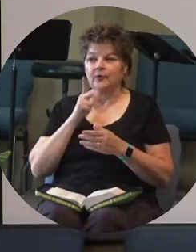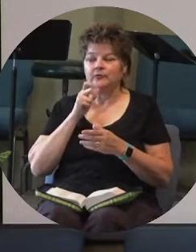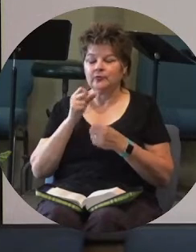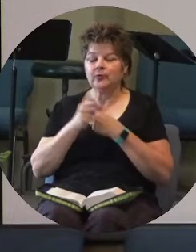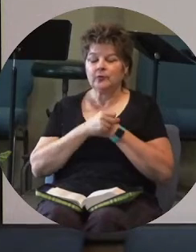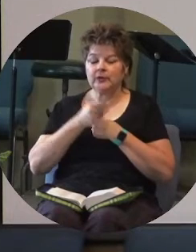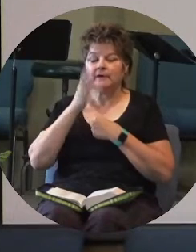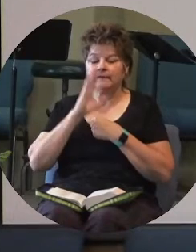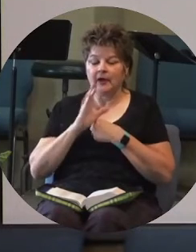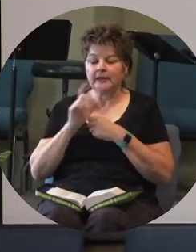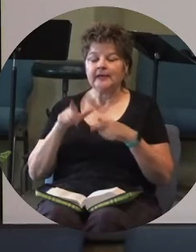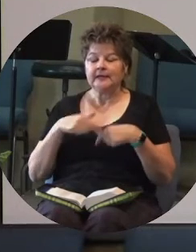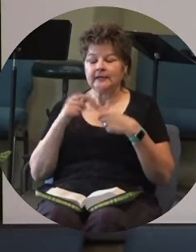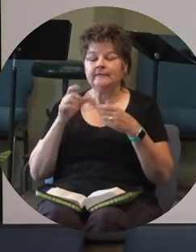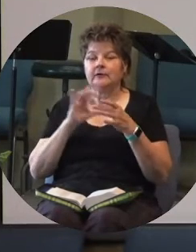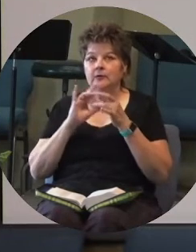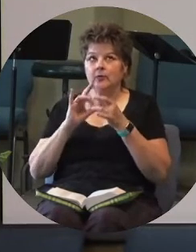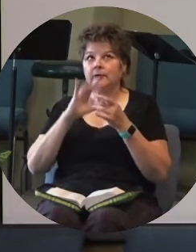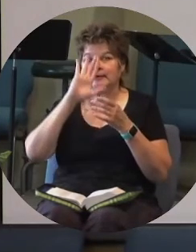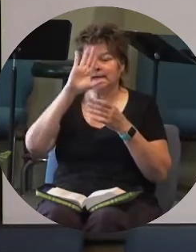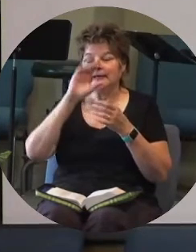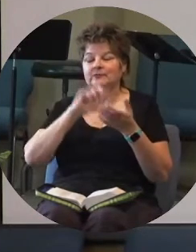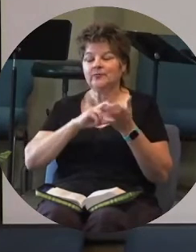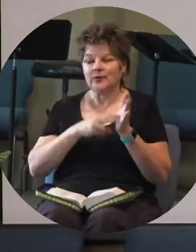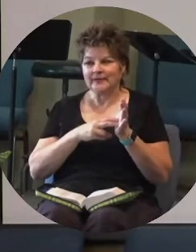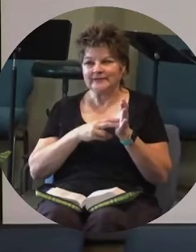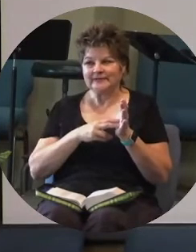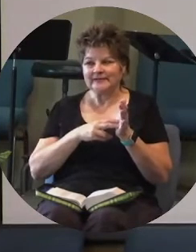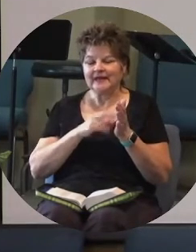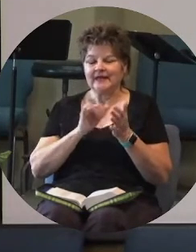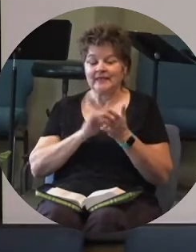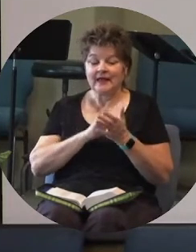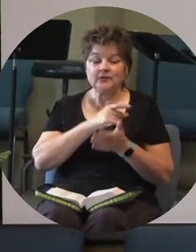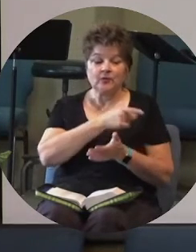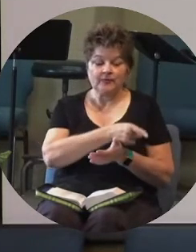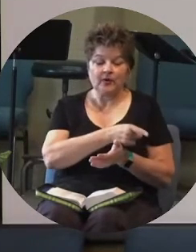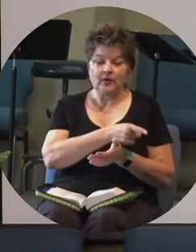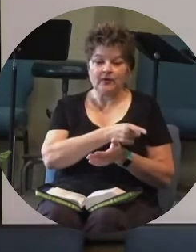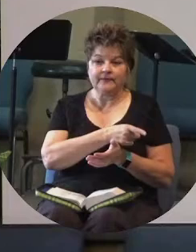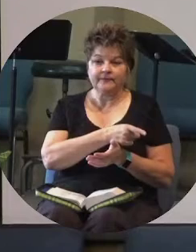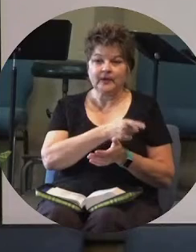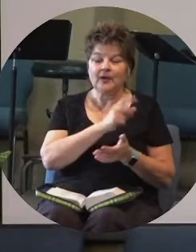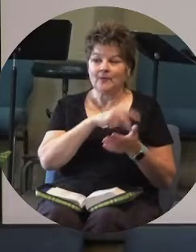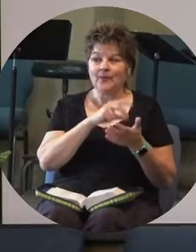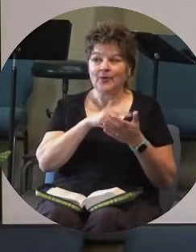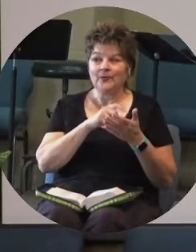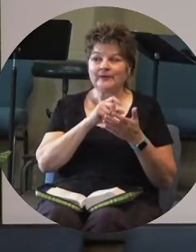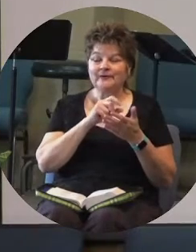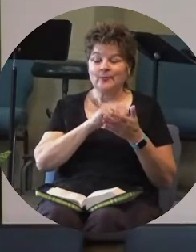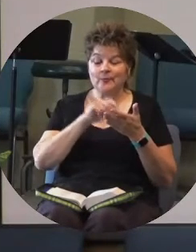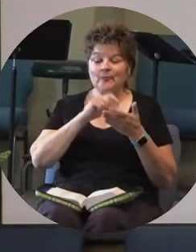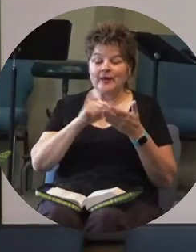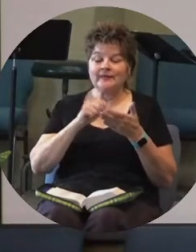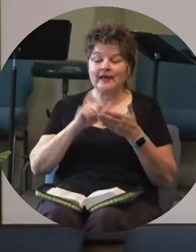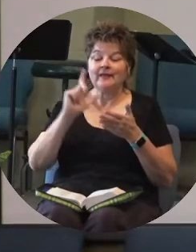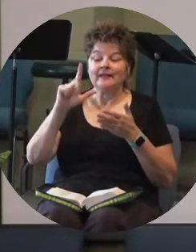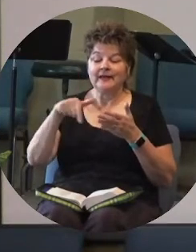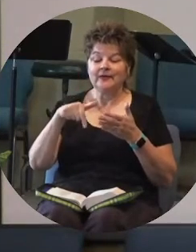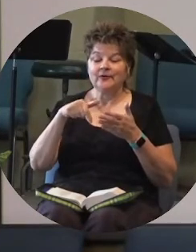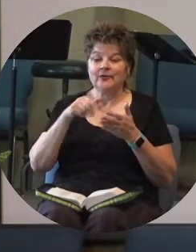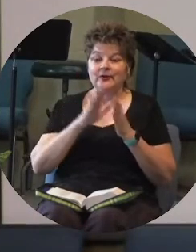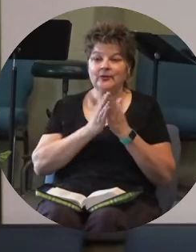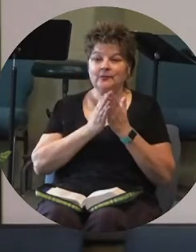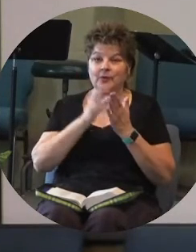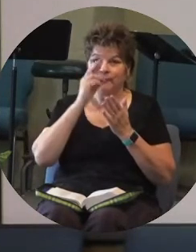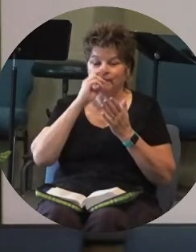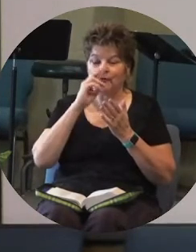and live according to his purpose. See, that's what Paul got. Well, Paul would actually write that in Romans. He